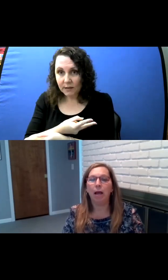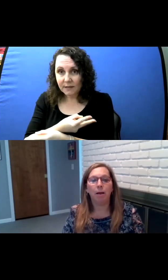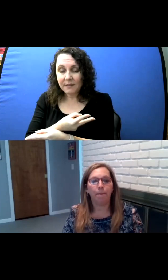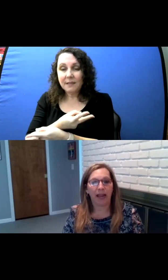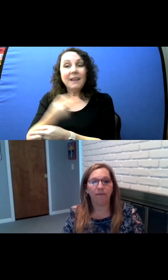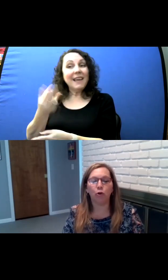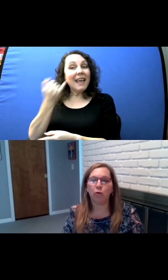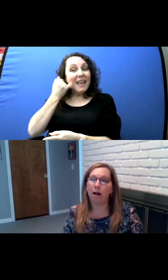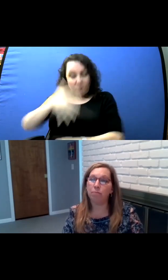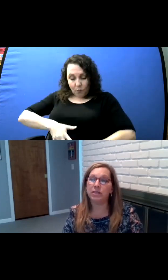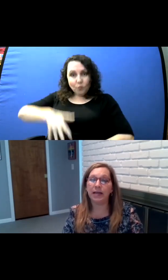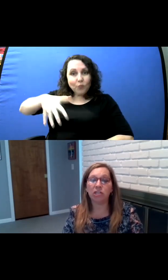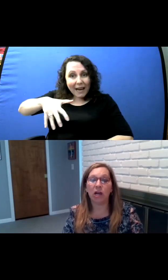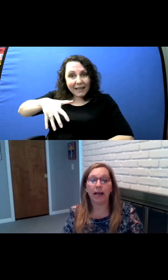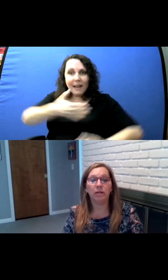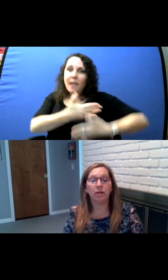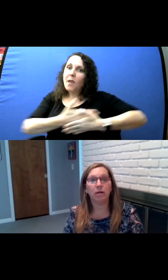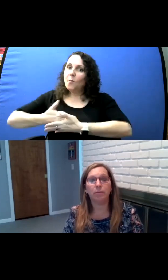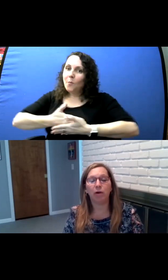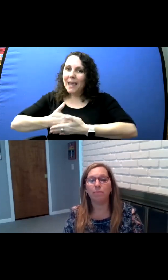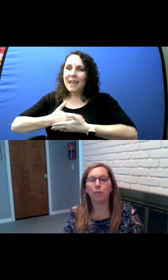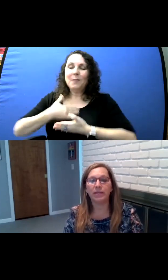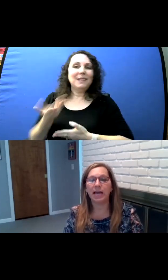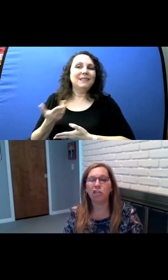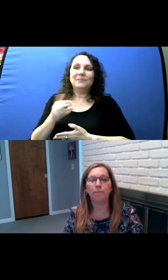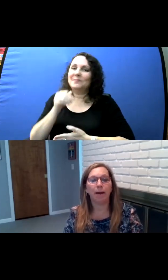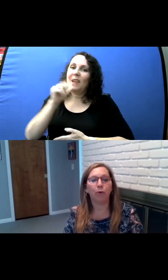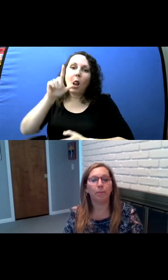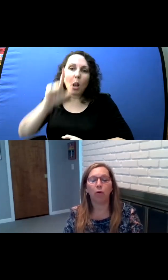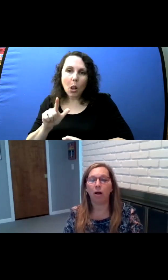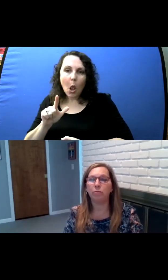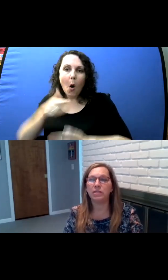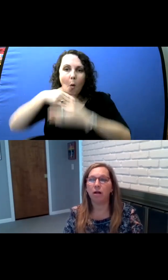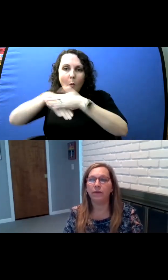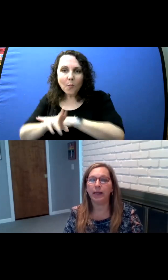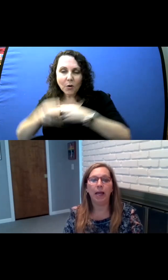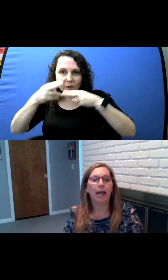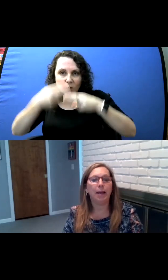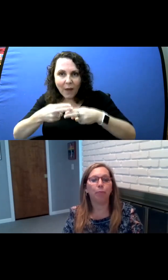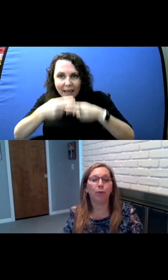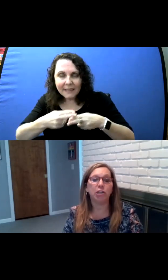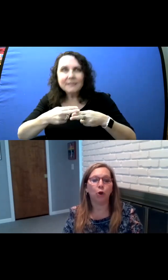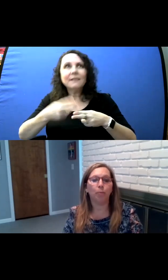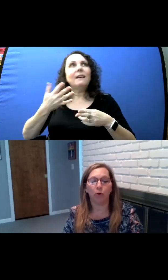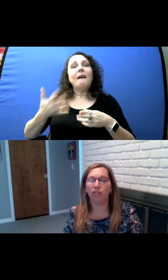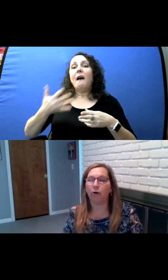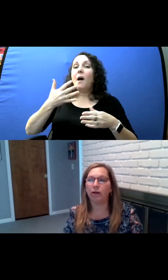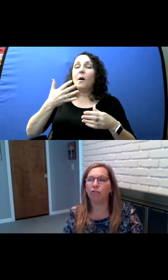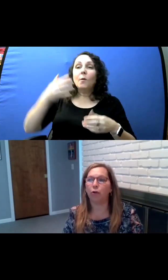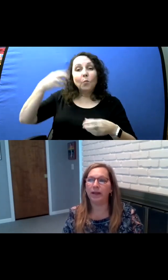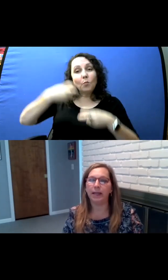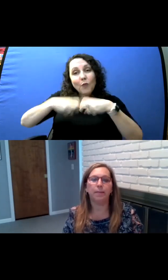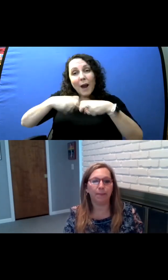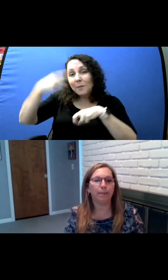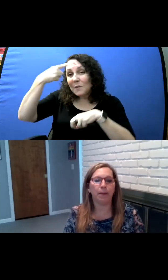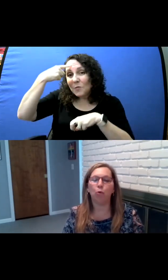rate, behavioral problems in that child, problems with attention, memory, and problem solving, and preterm births are a